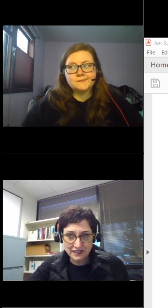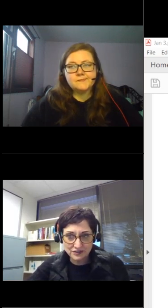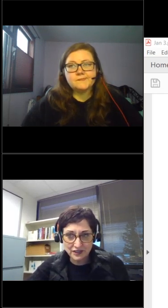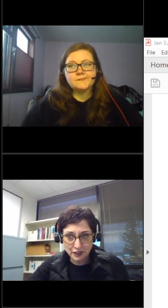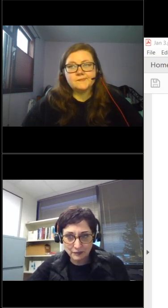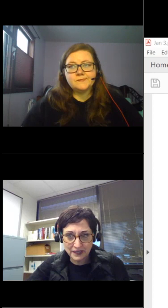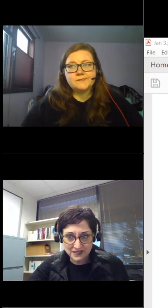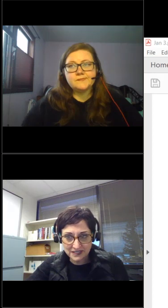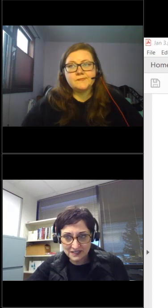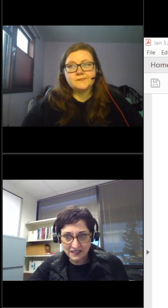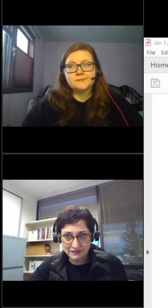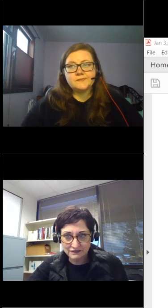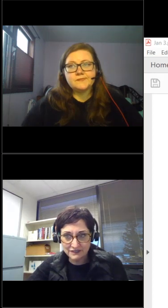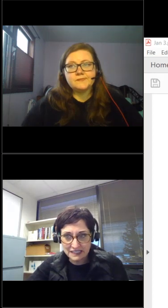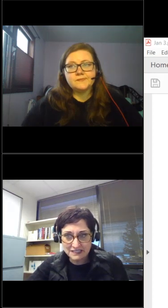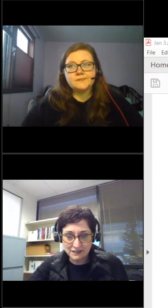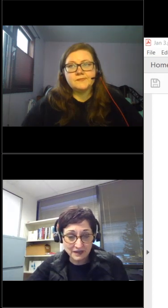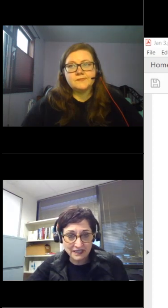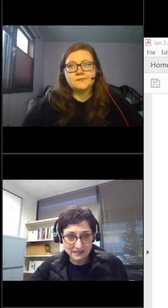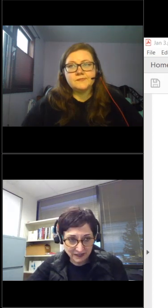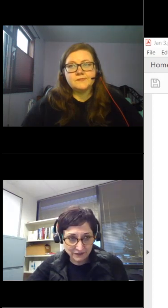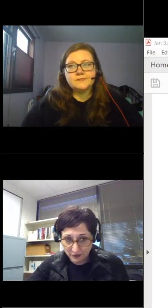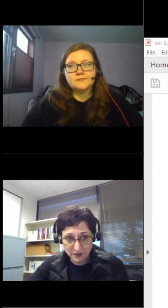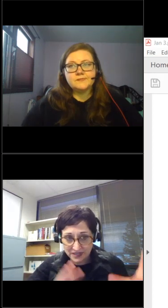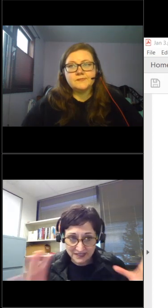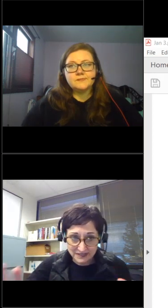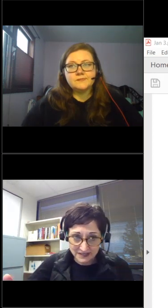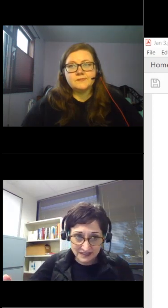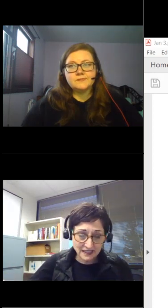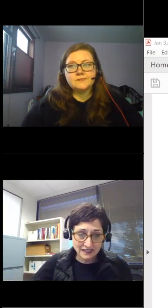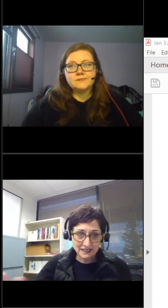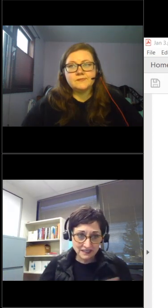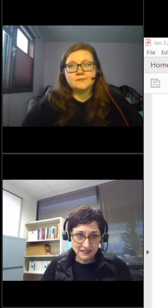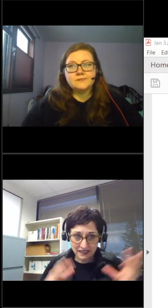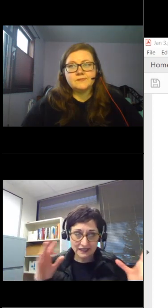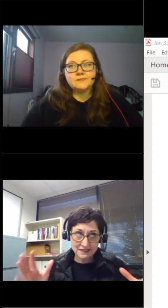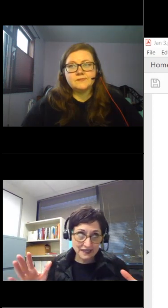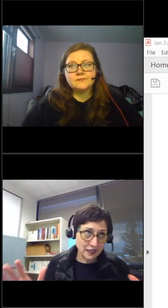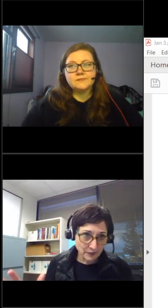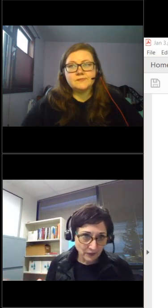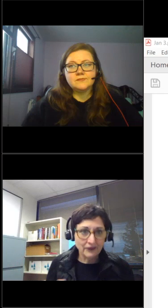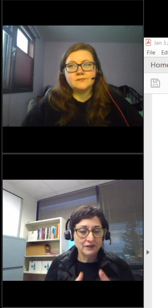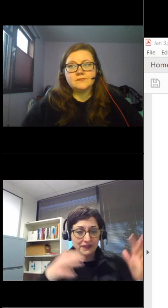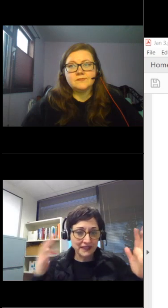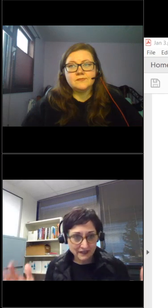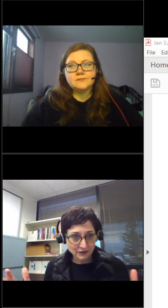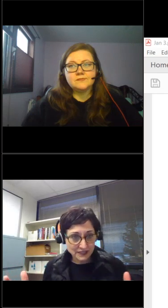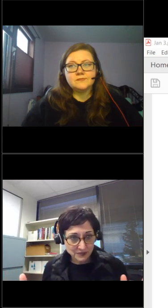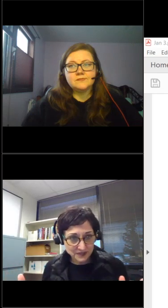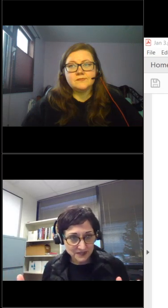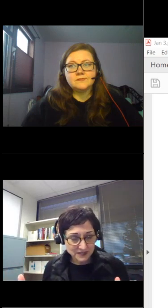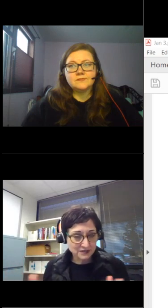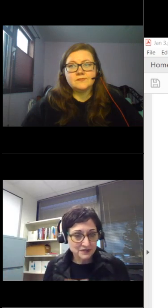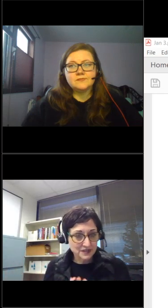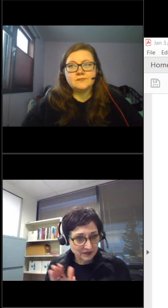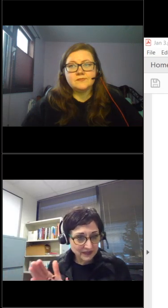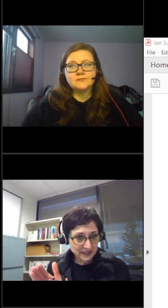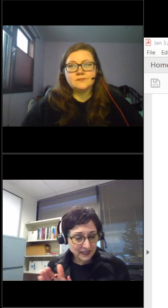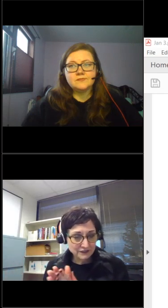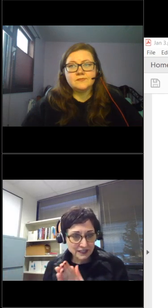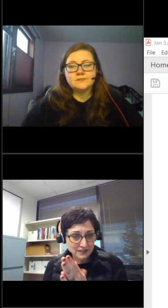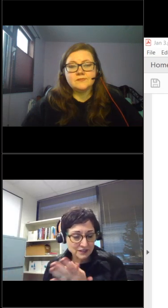especially electronic, because that's kind of easy, right? If the person is, I don't say able, but they have the resources to do